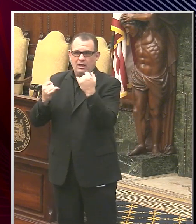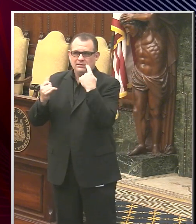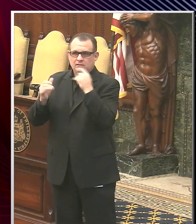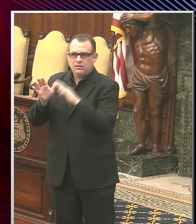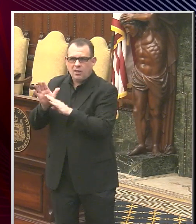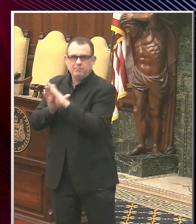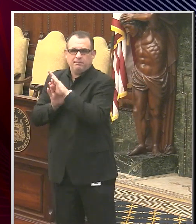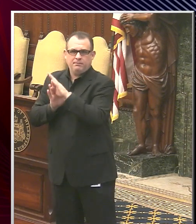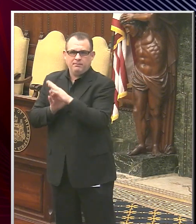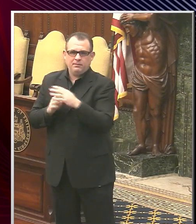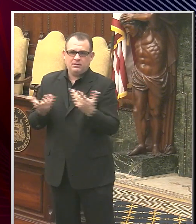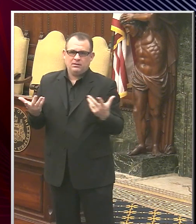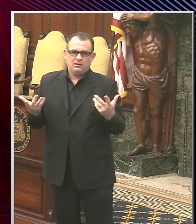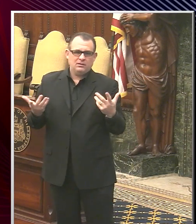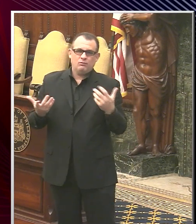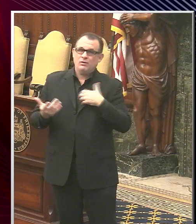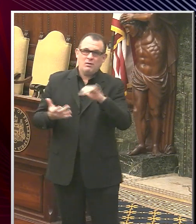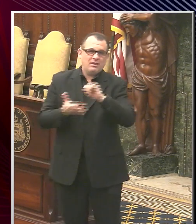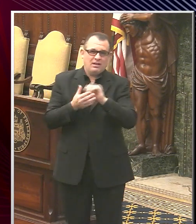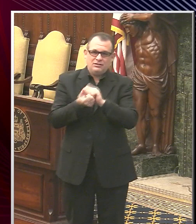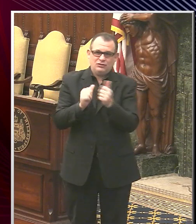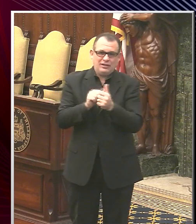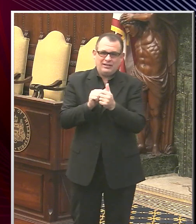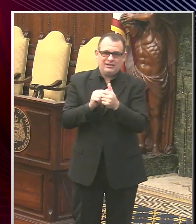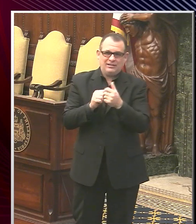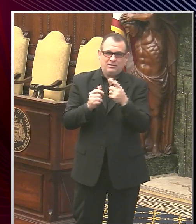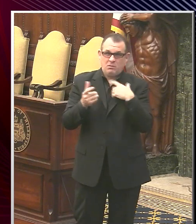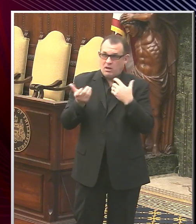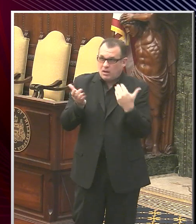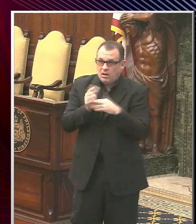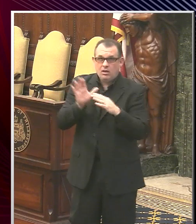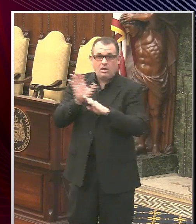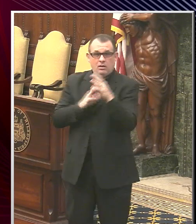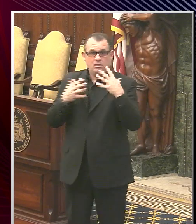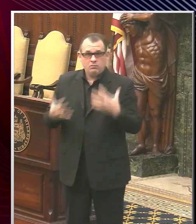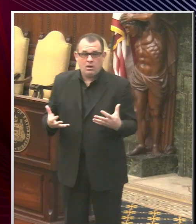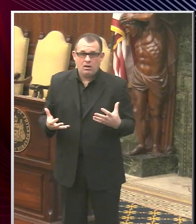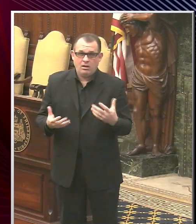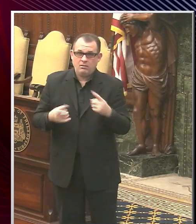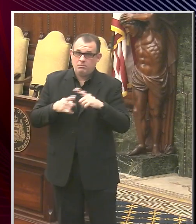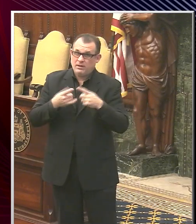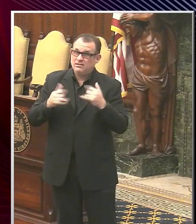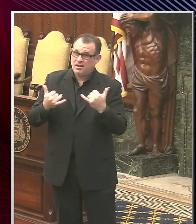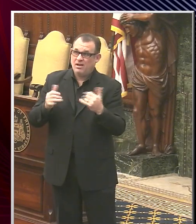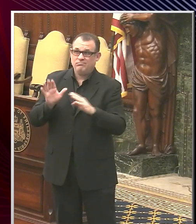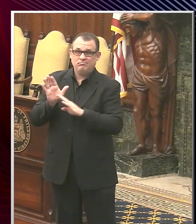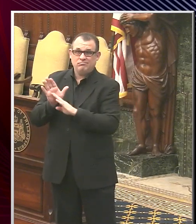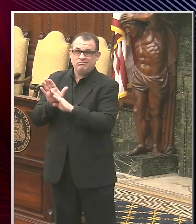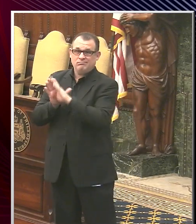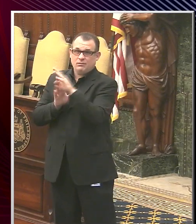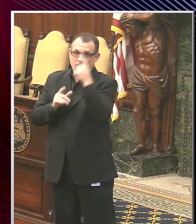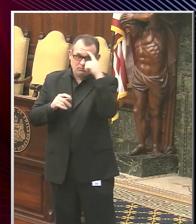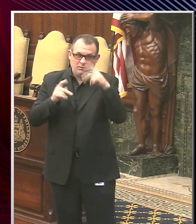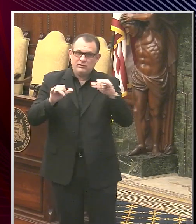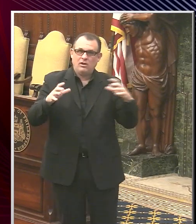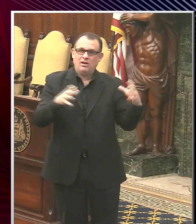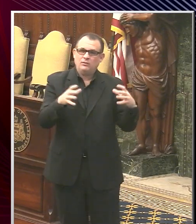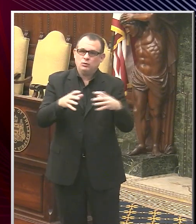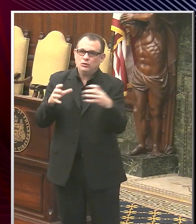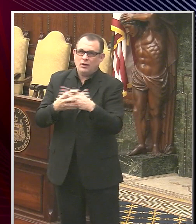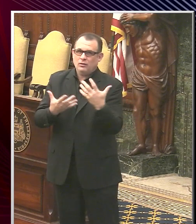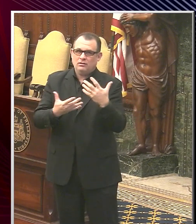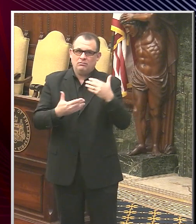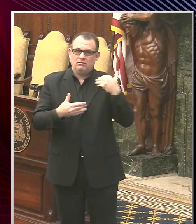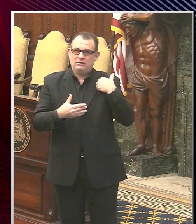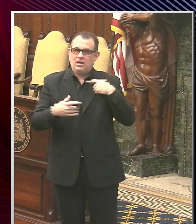is an unwelcome change. We don't want to see that. And I do think that that's likely caused by social gatherings that happened over the Christmas holiday. In part,